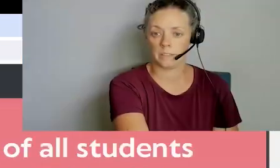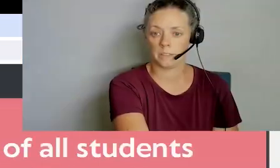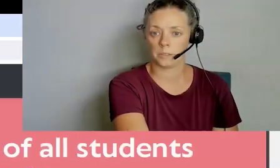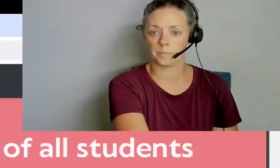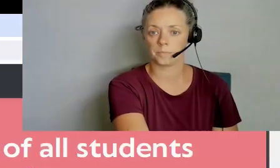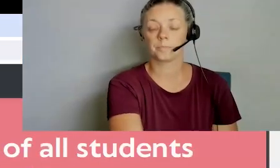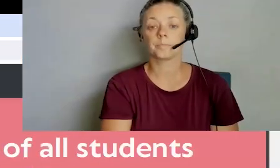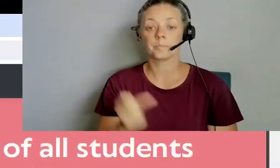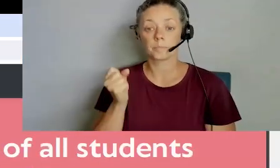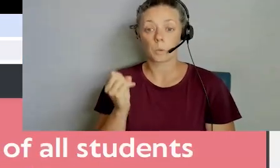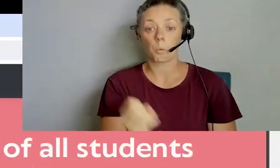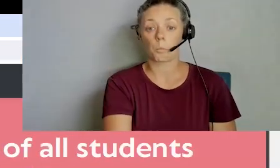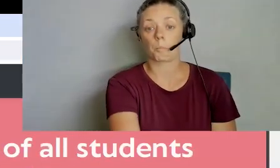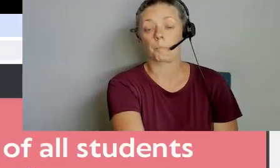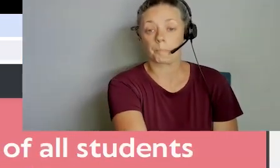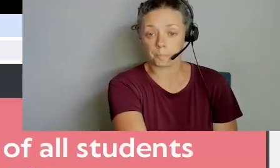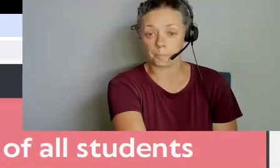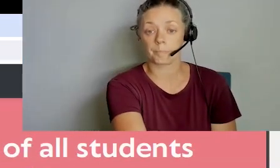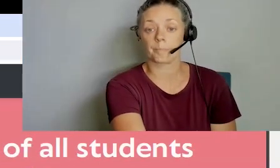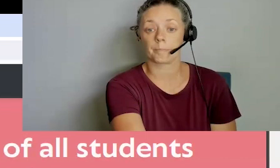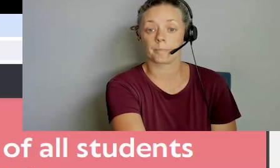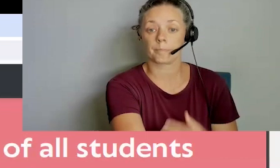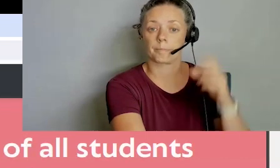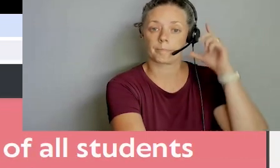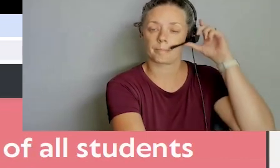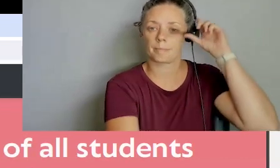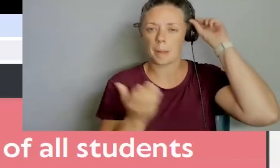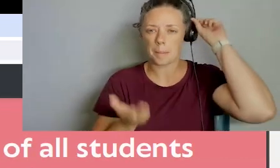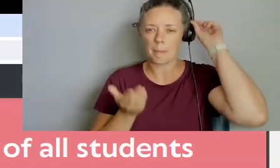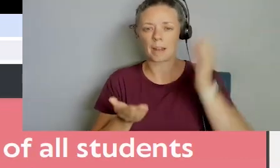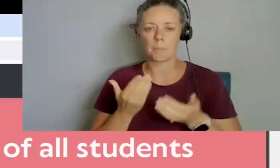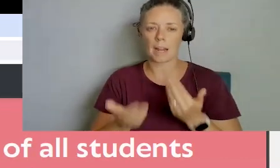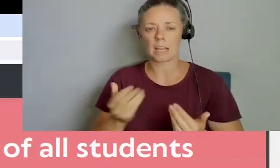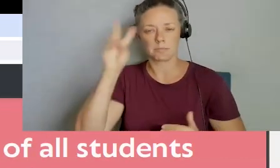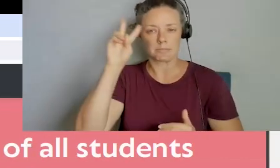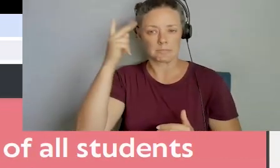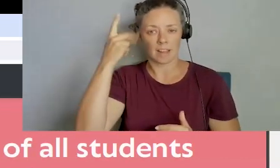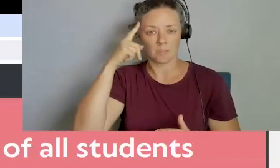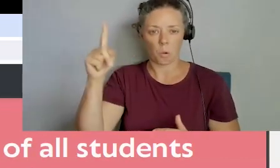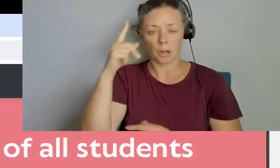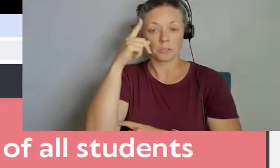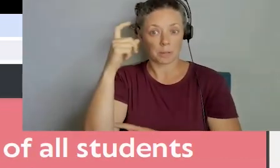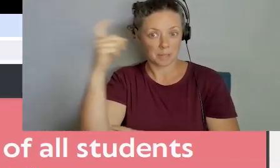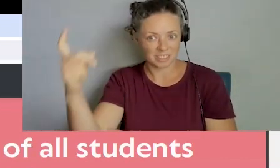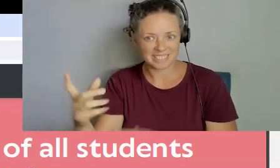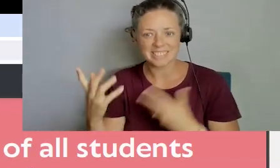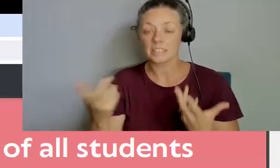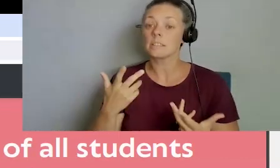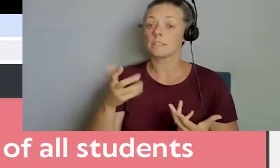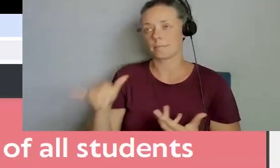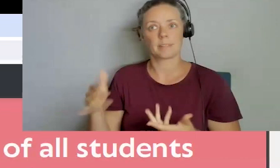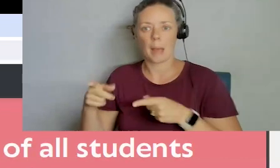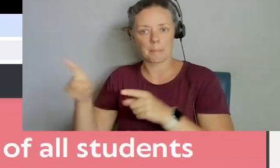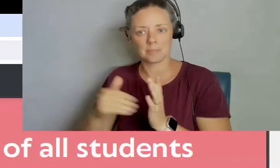So some of the misconceptions of dreamers, and this happens all the time and it's completely fine, but that's why we are here,